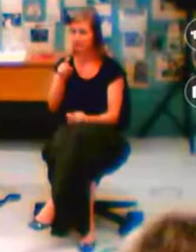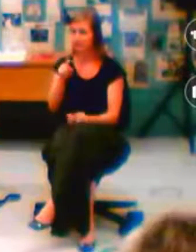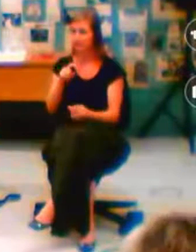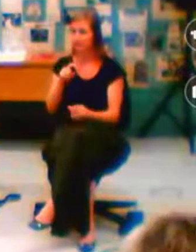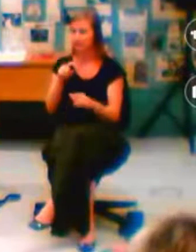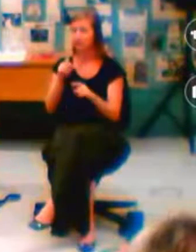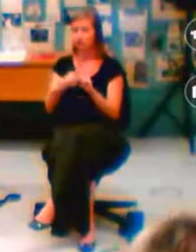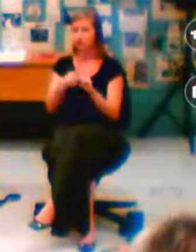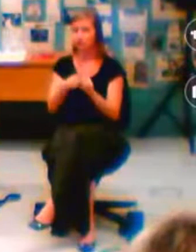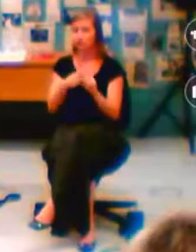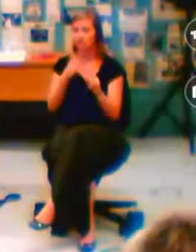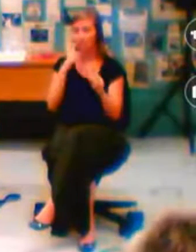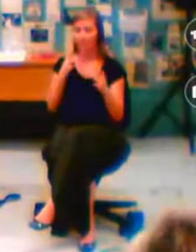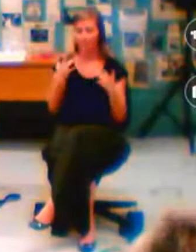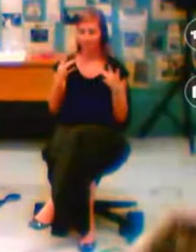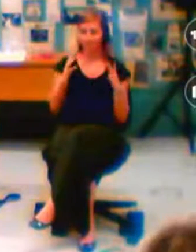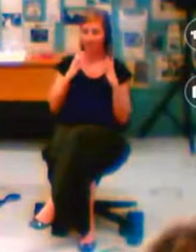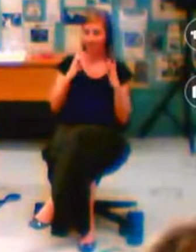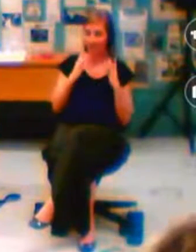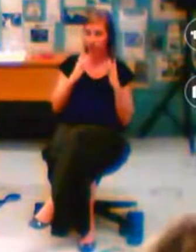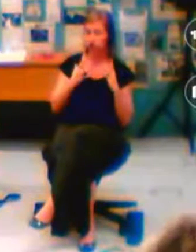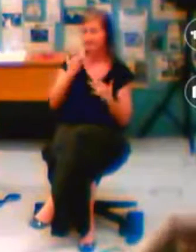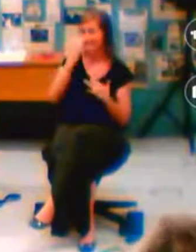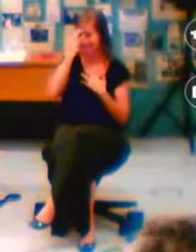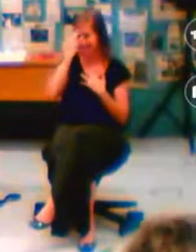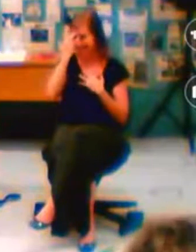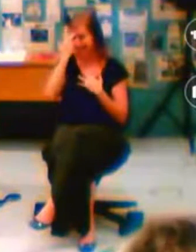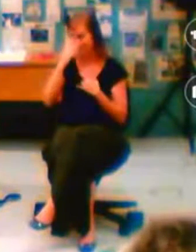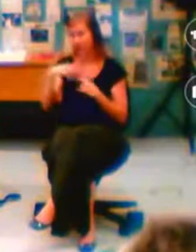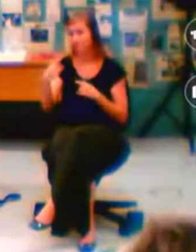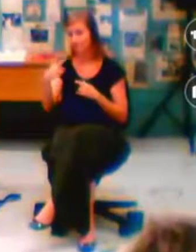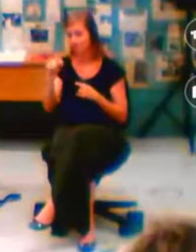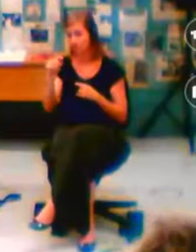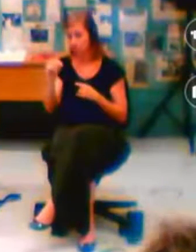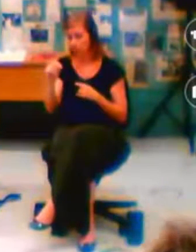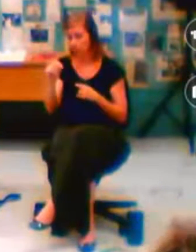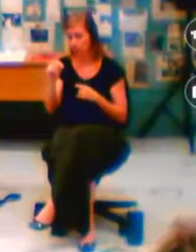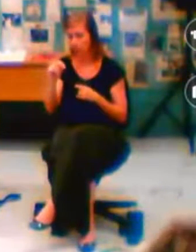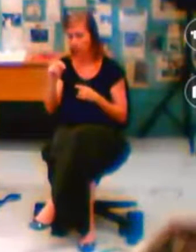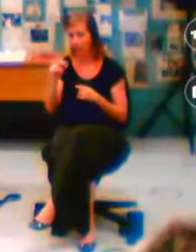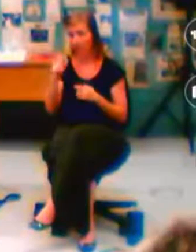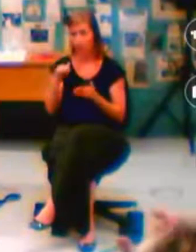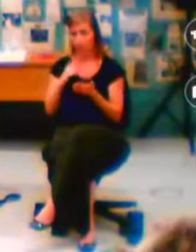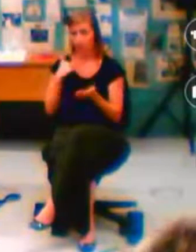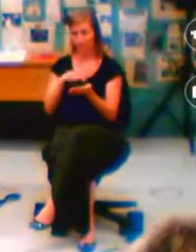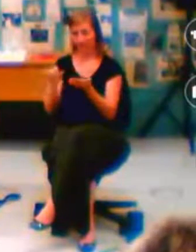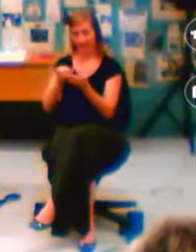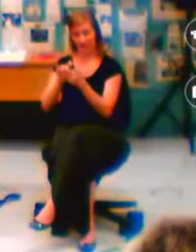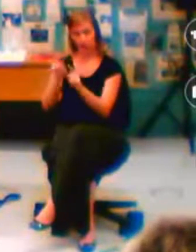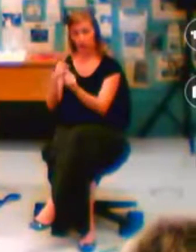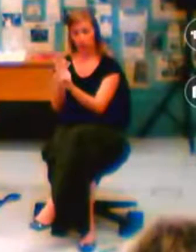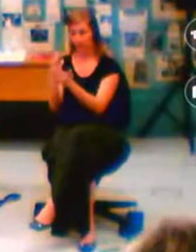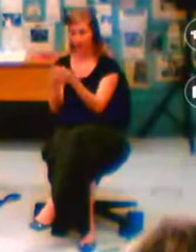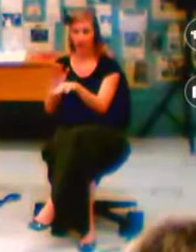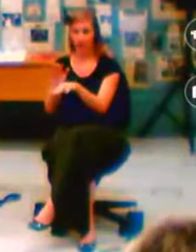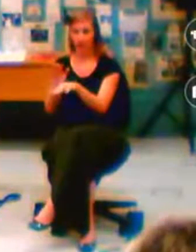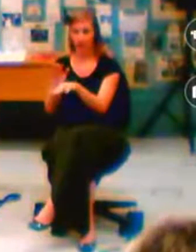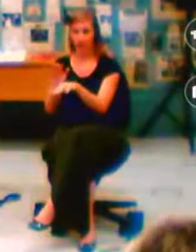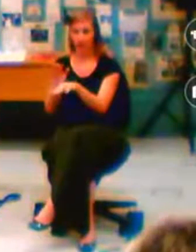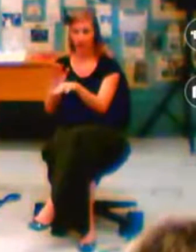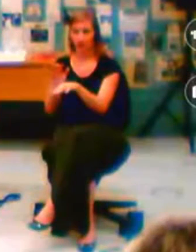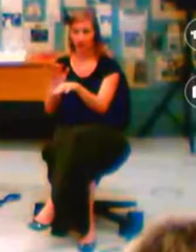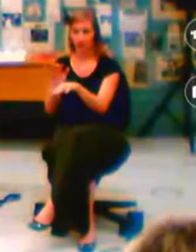W-2? Yes, they do. Then they will pay a 10% payroll tax. Can I finish? Sorry. There are no taxes. There is no